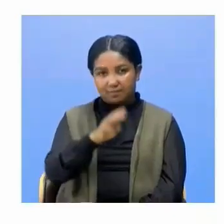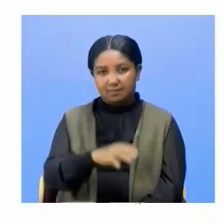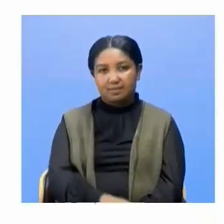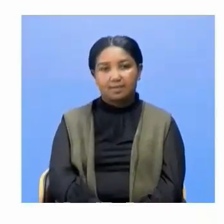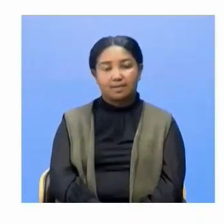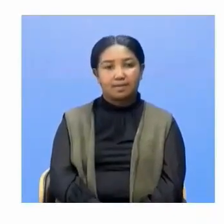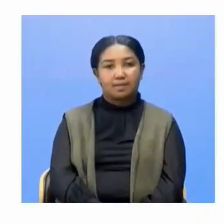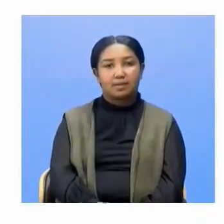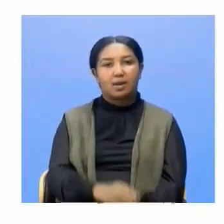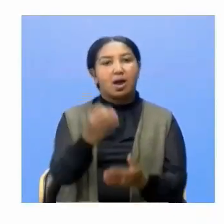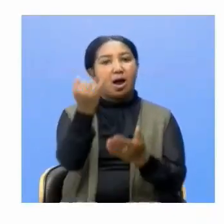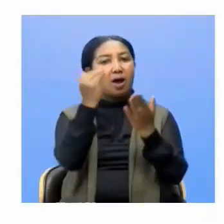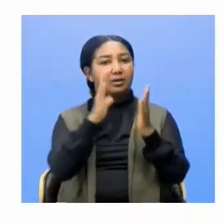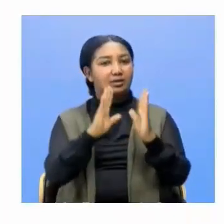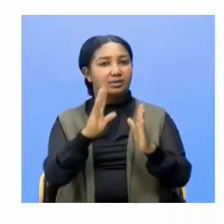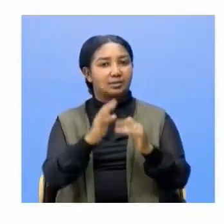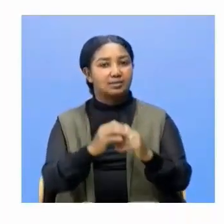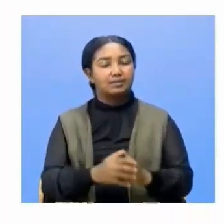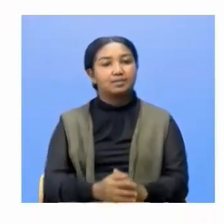artist.